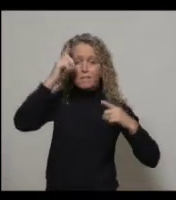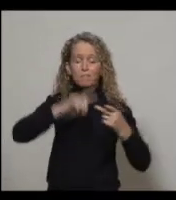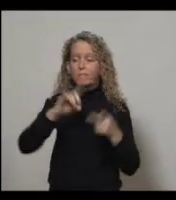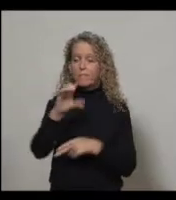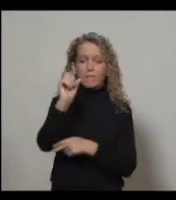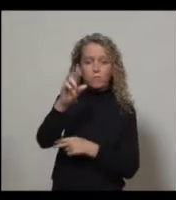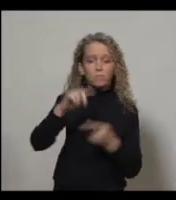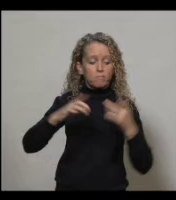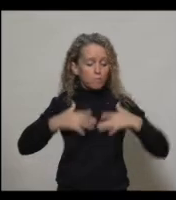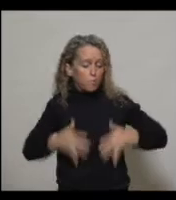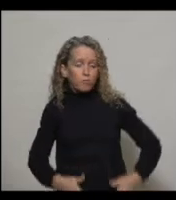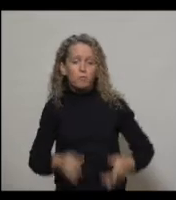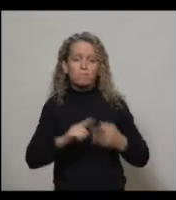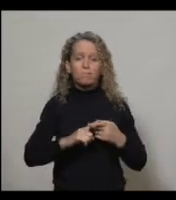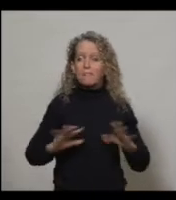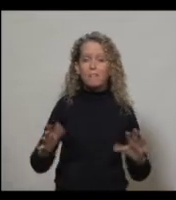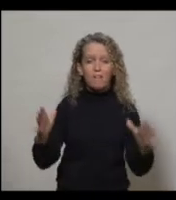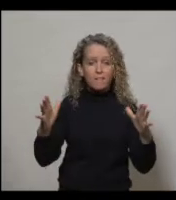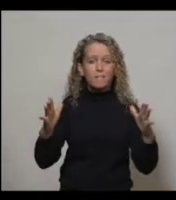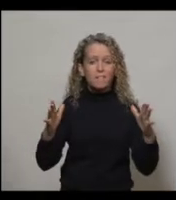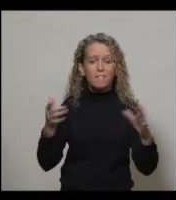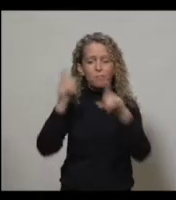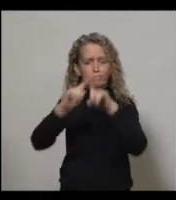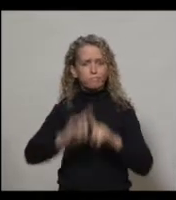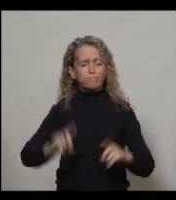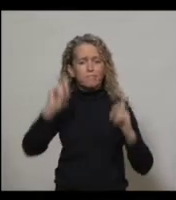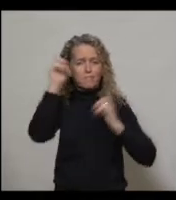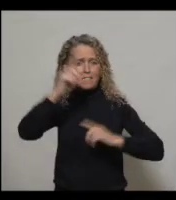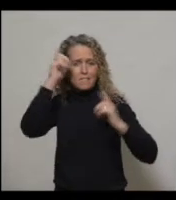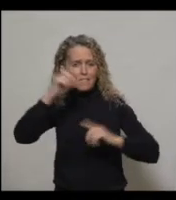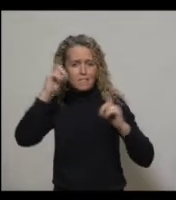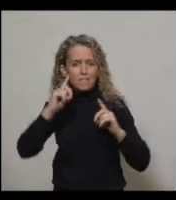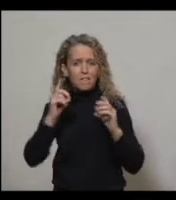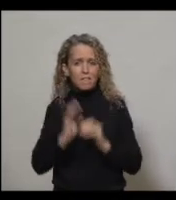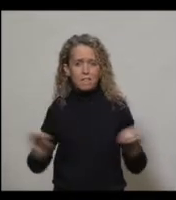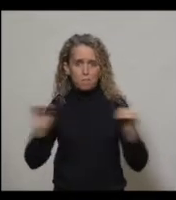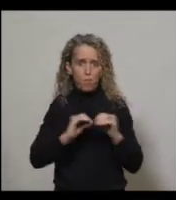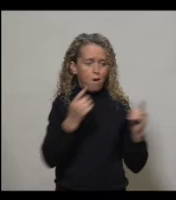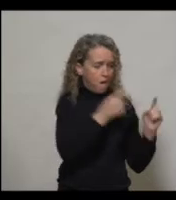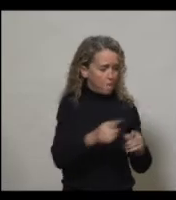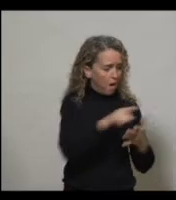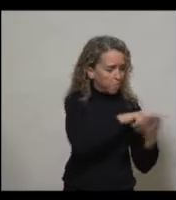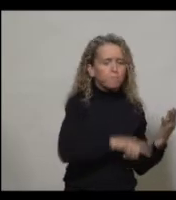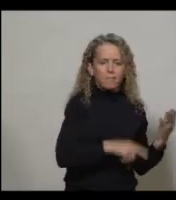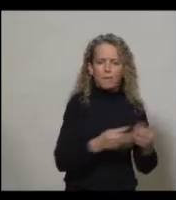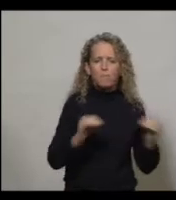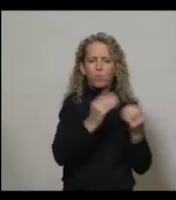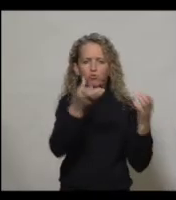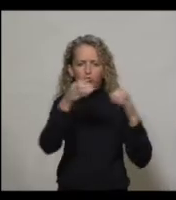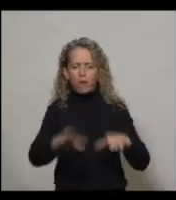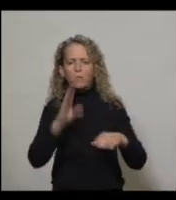depression, anxiety. So many of these diseases they found out later, again, the more ACEs you had, the more likely you were to develop